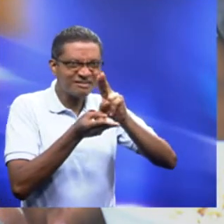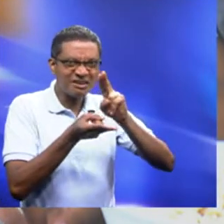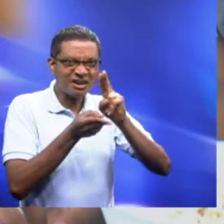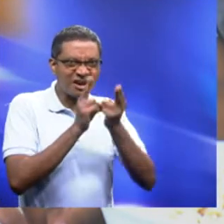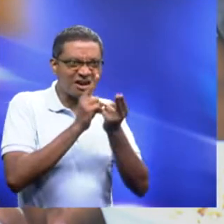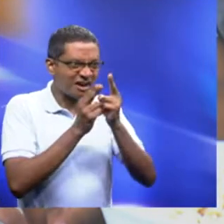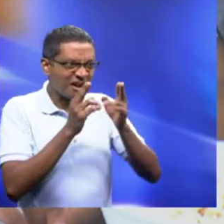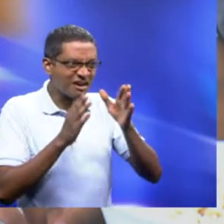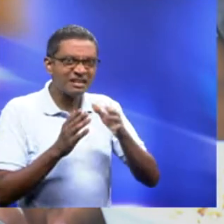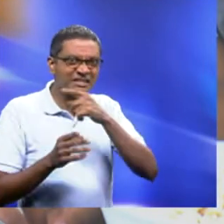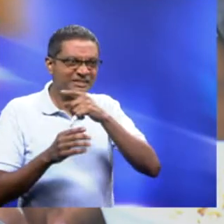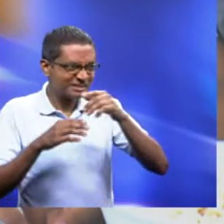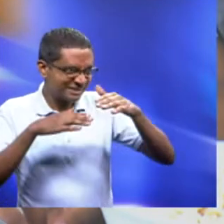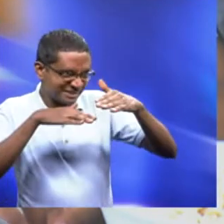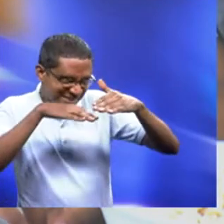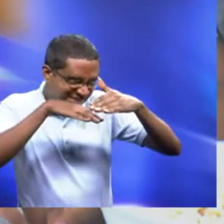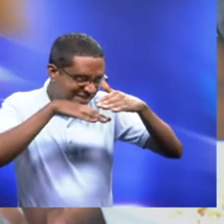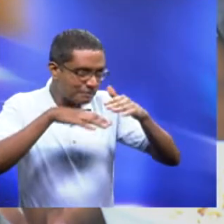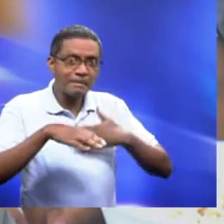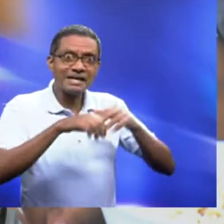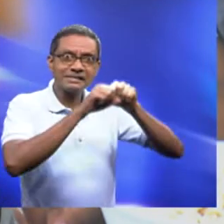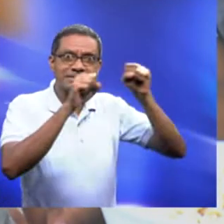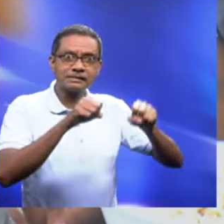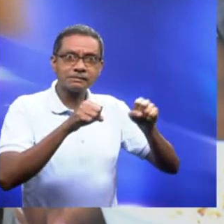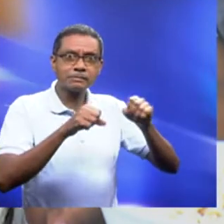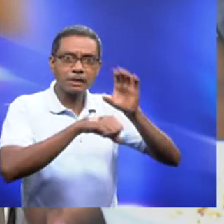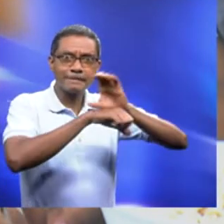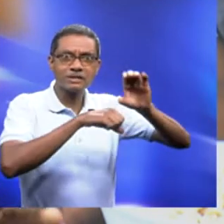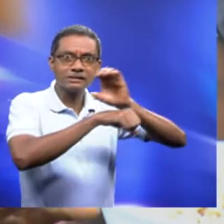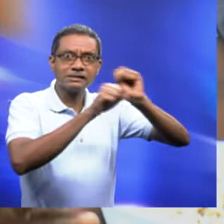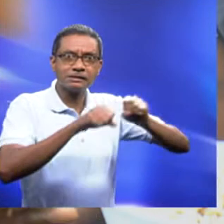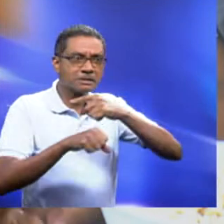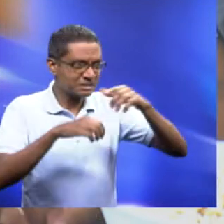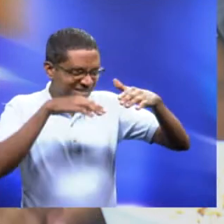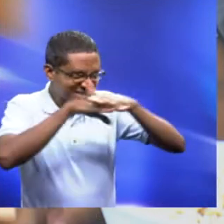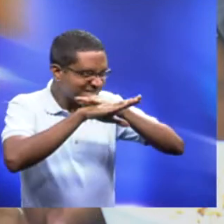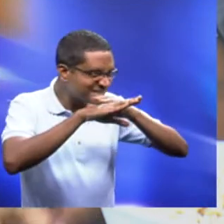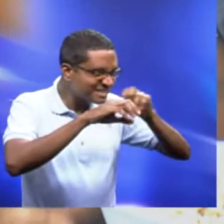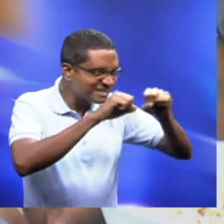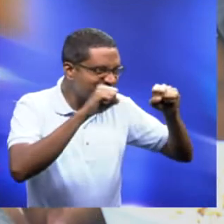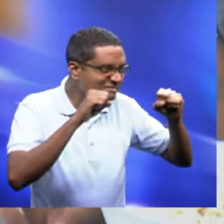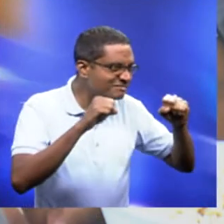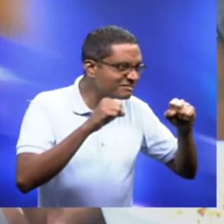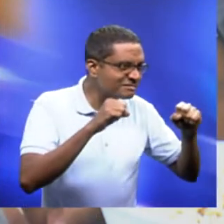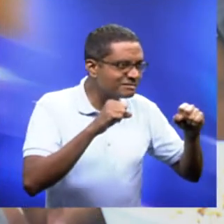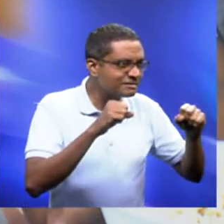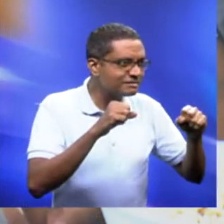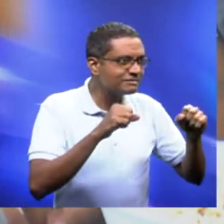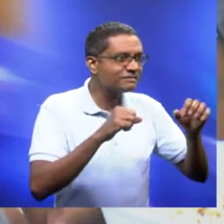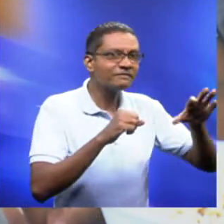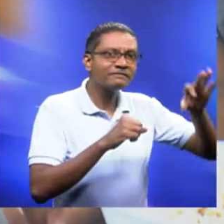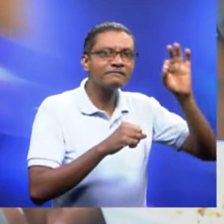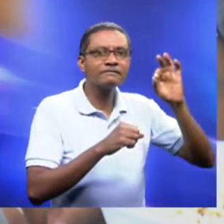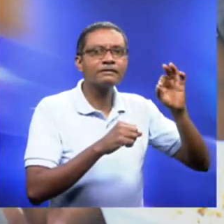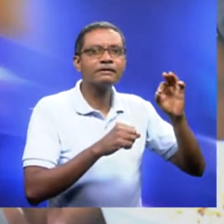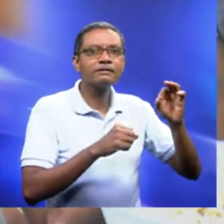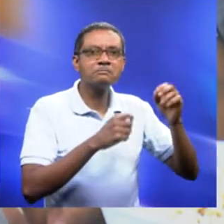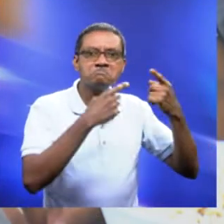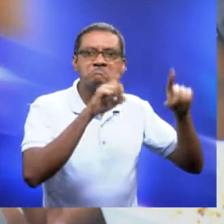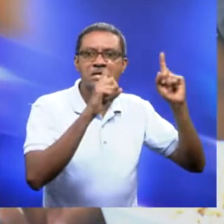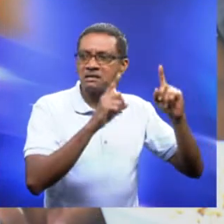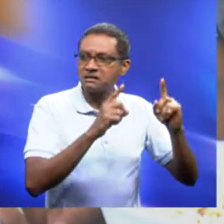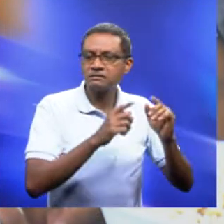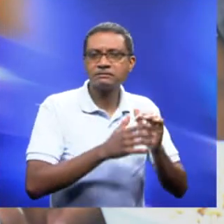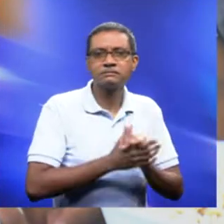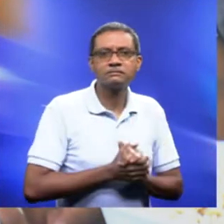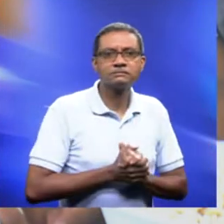doing a number of permutations on all alphas. So some of the things to do with that part is more or less on the alphanumeric side.